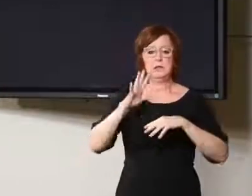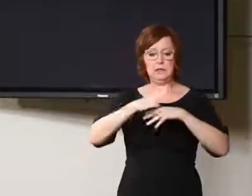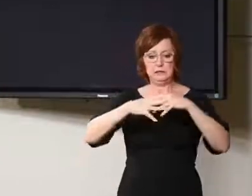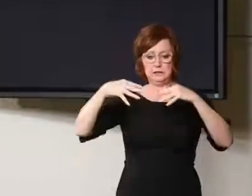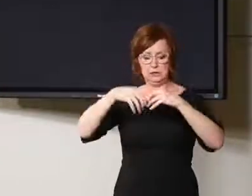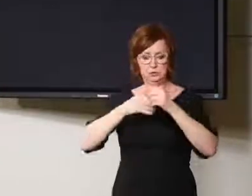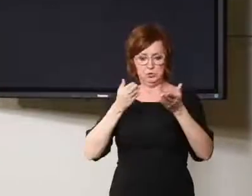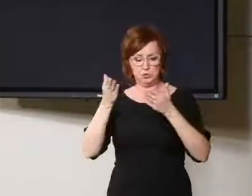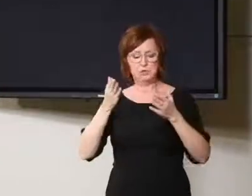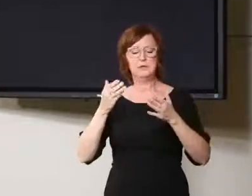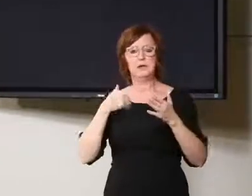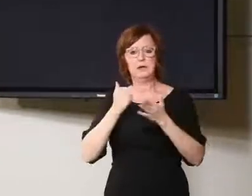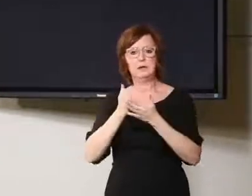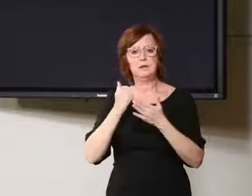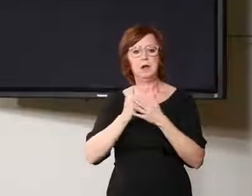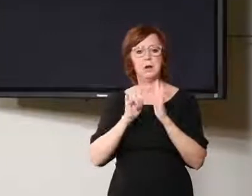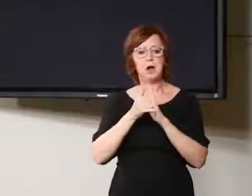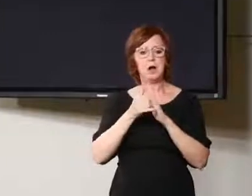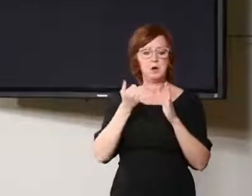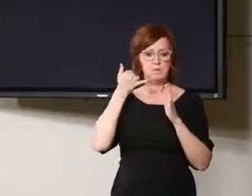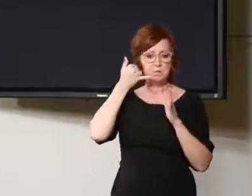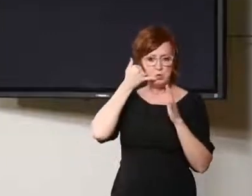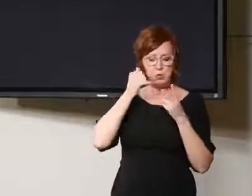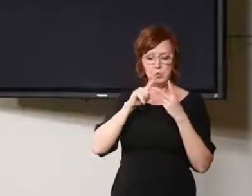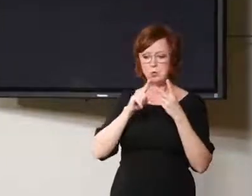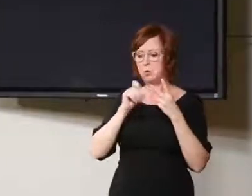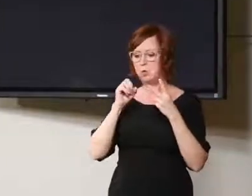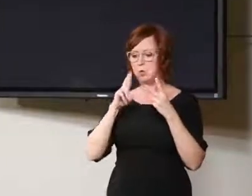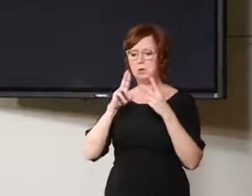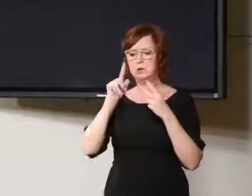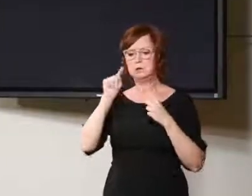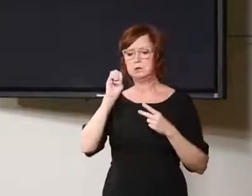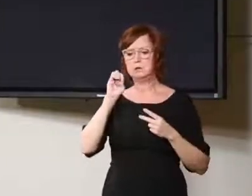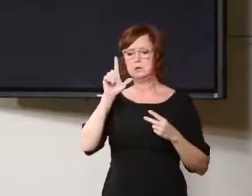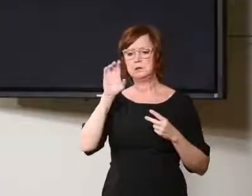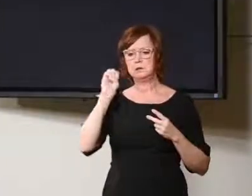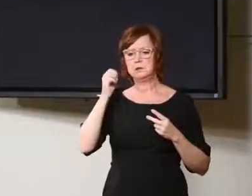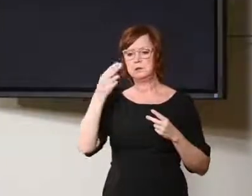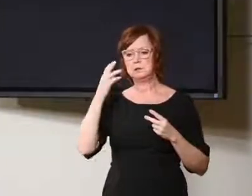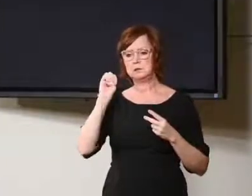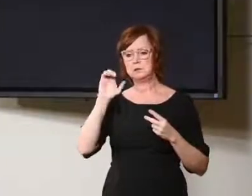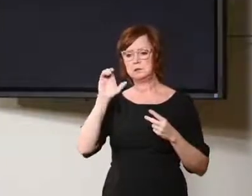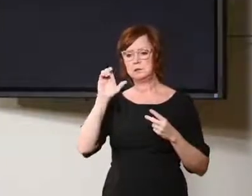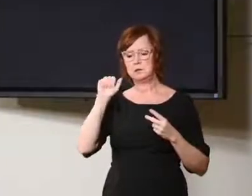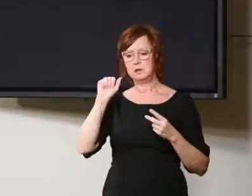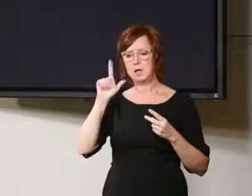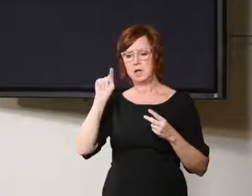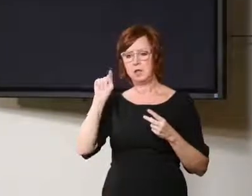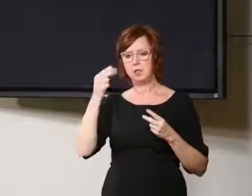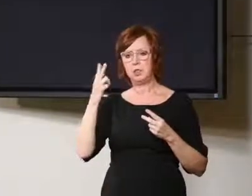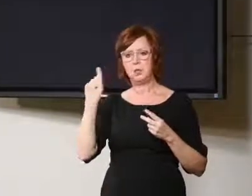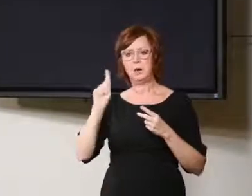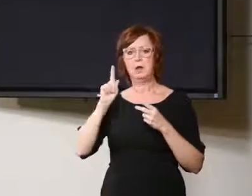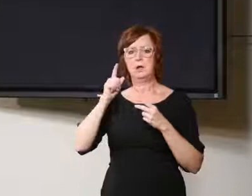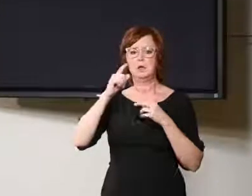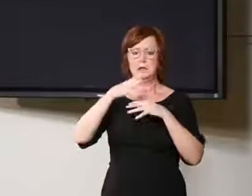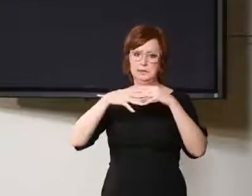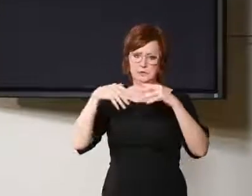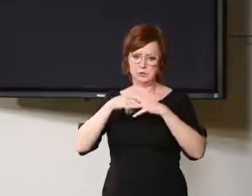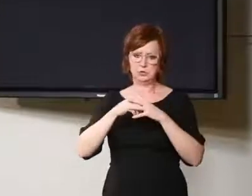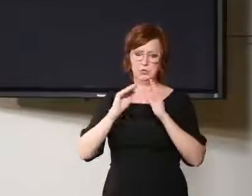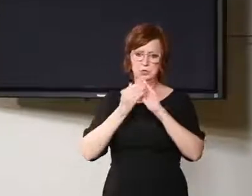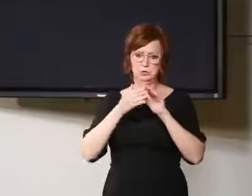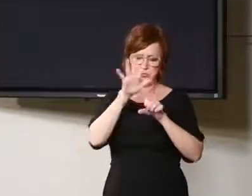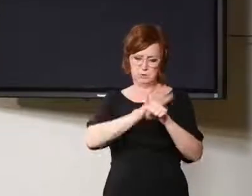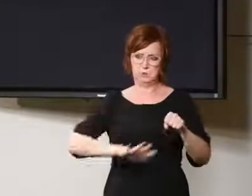through telehealth to residents of our First Nations communities. In the recently released spending estimates